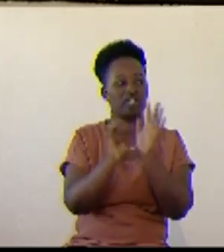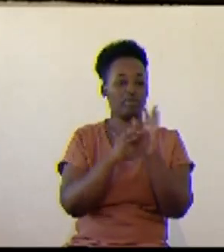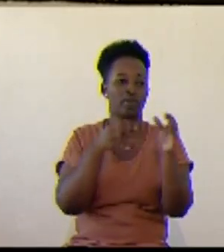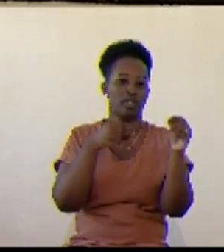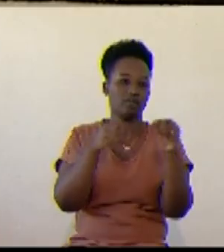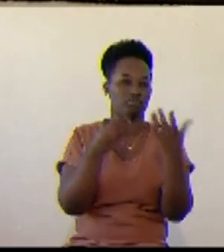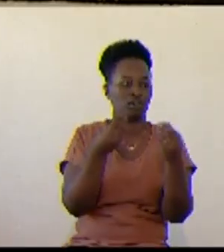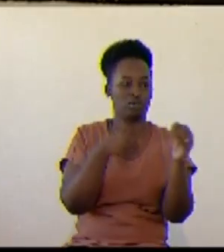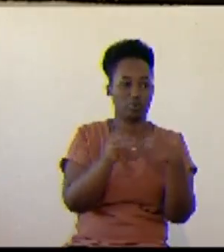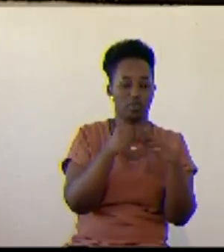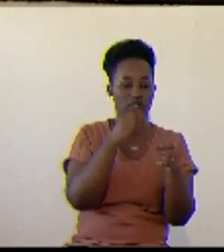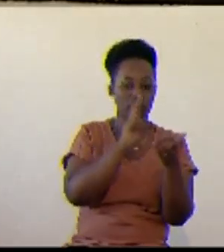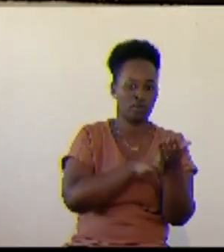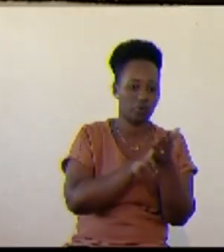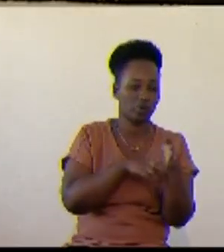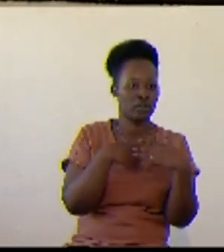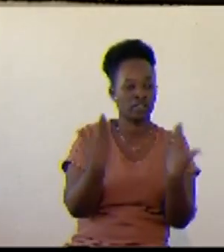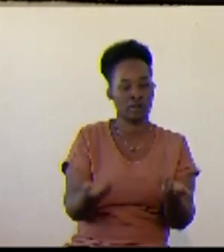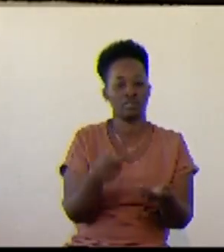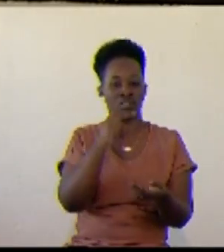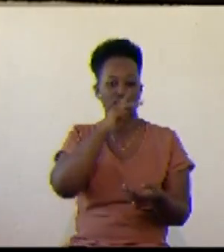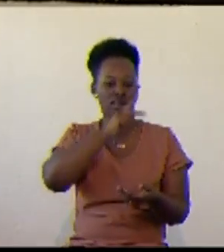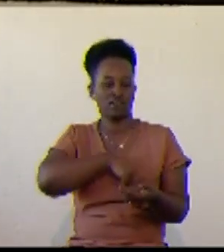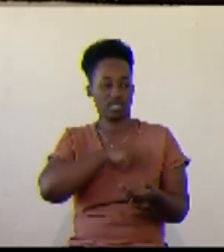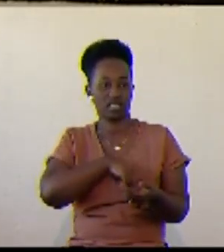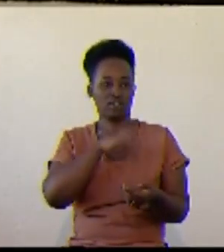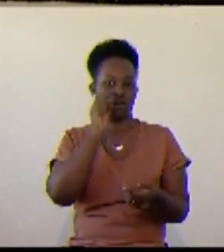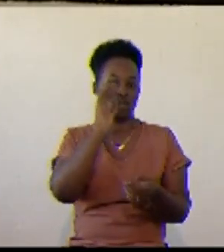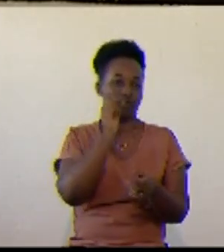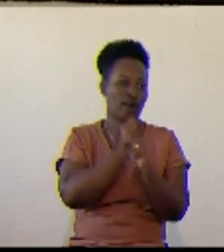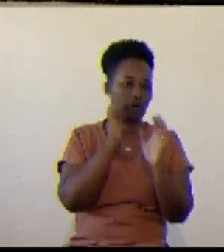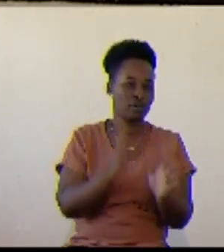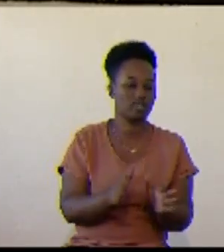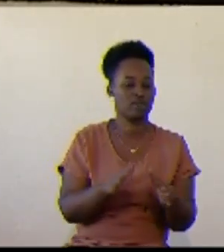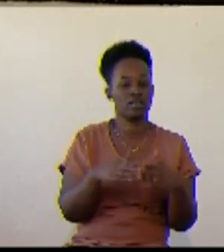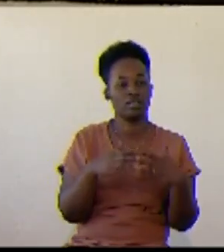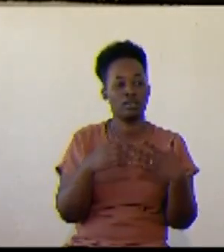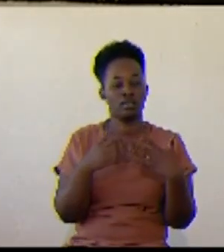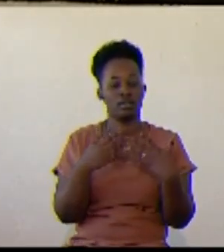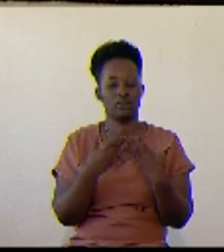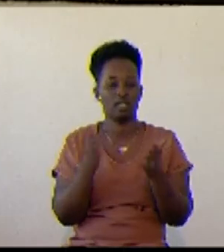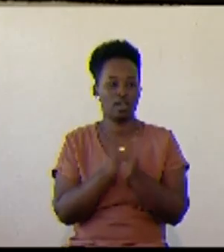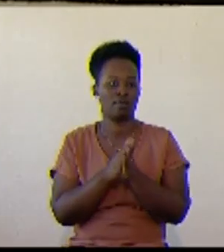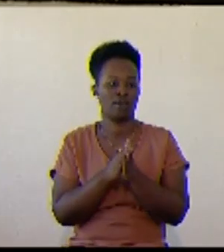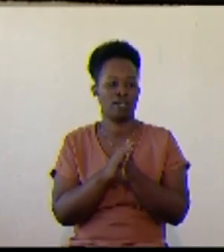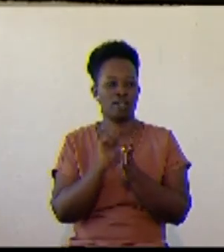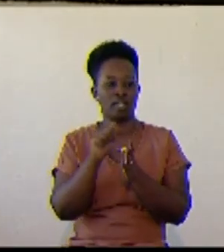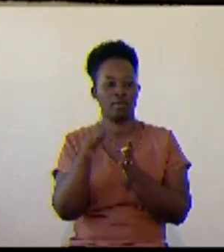raw material costs, salaries of wages of temporary workers. All those ones